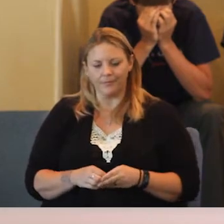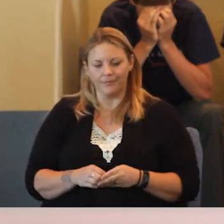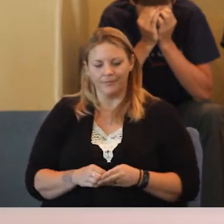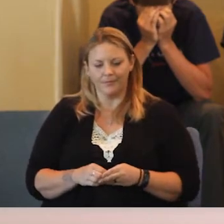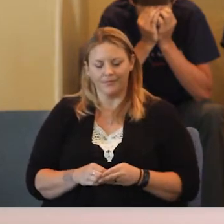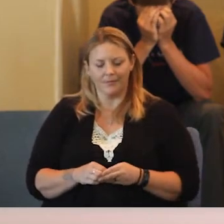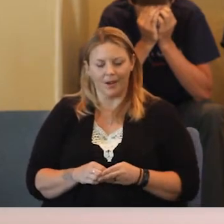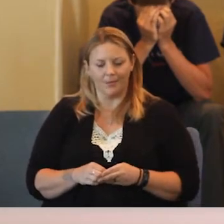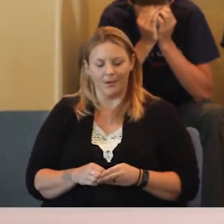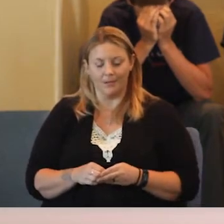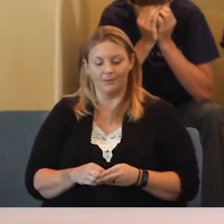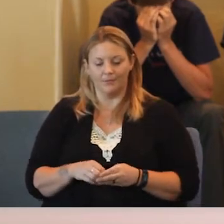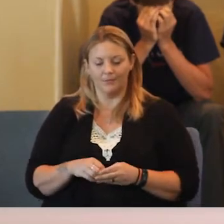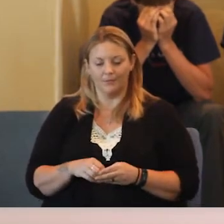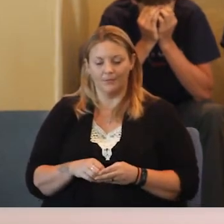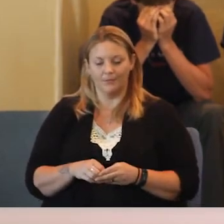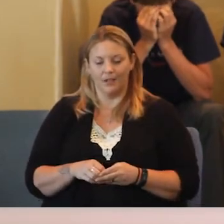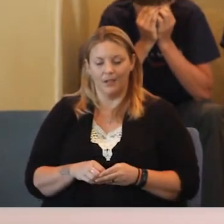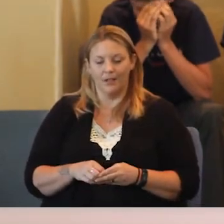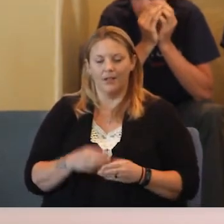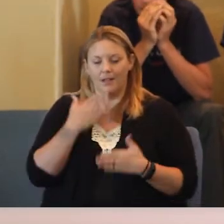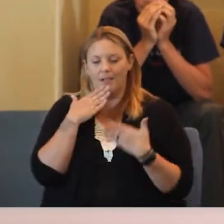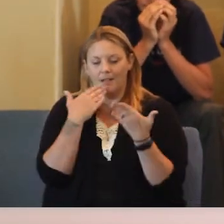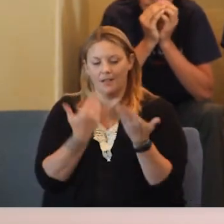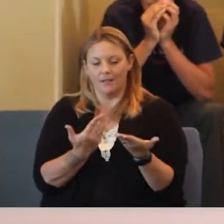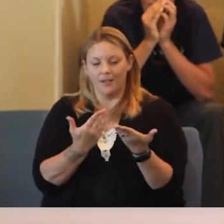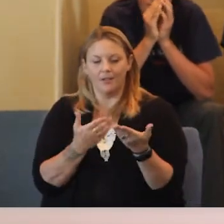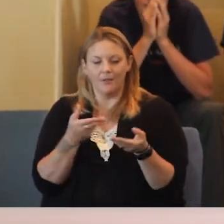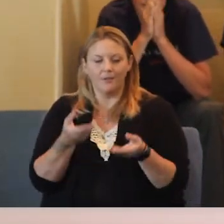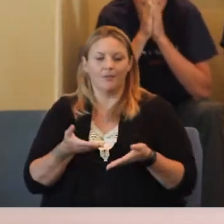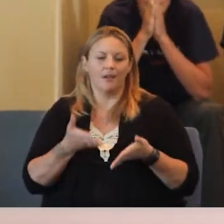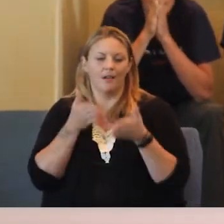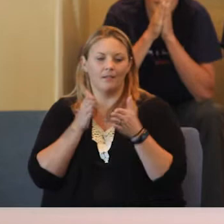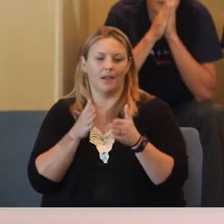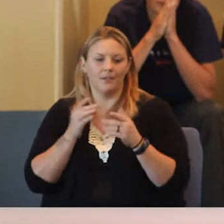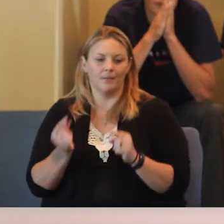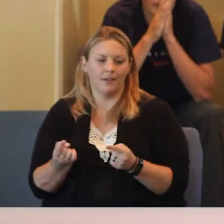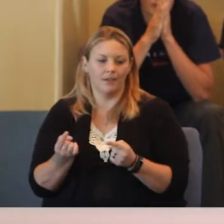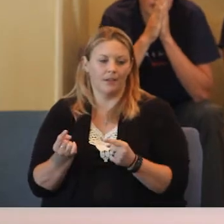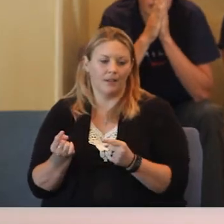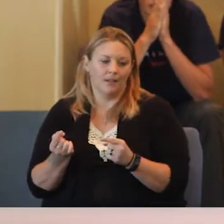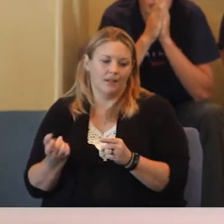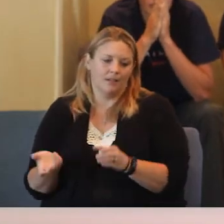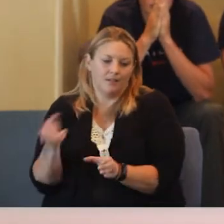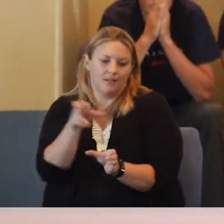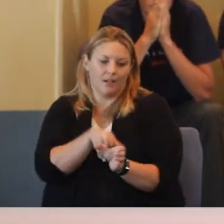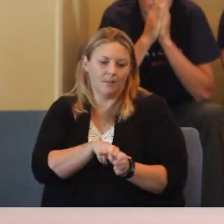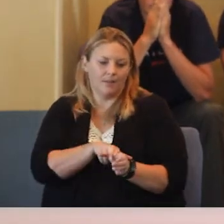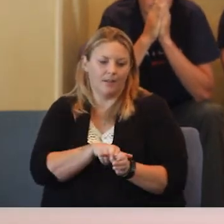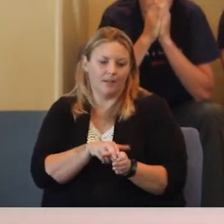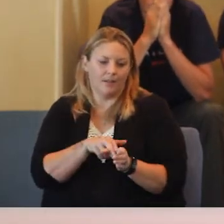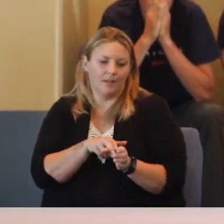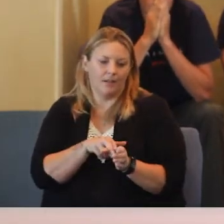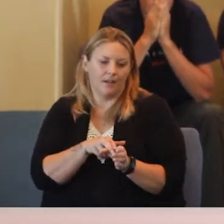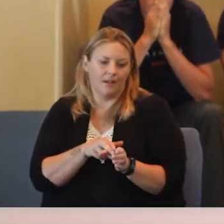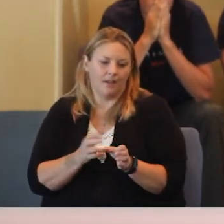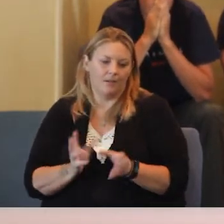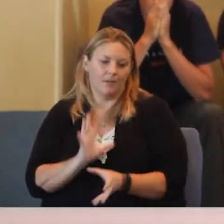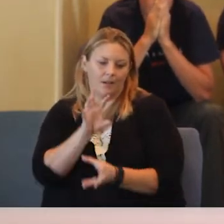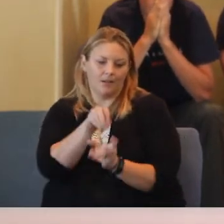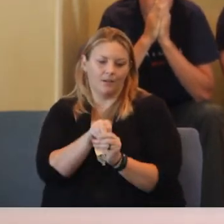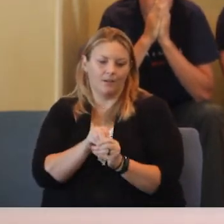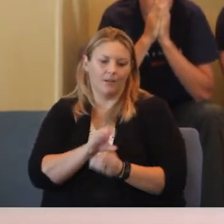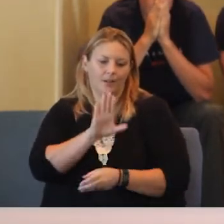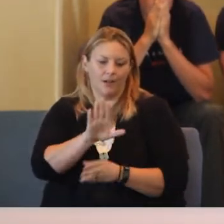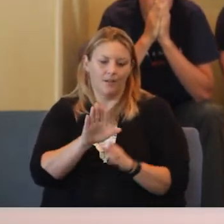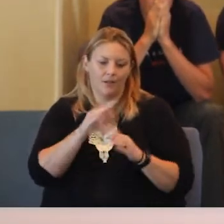Michaela, Camden, Malia, Mariah, Cara, Alexis, Austin, Ryan, Robin, and Sherry, thank you for letting me come along and for letting me